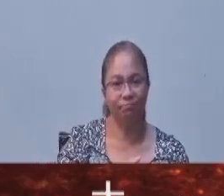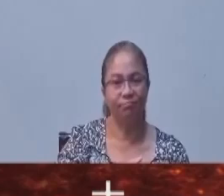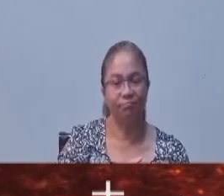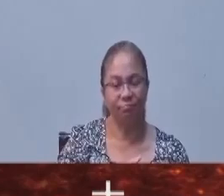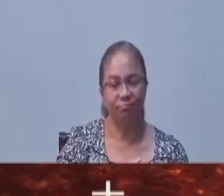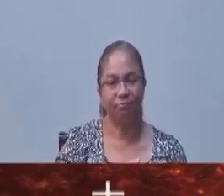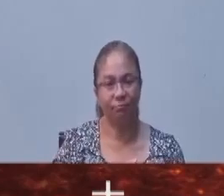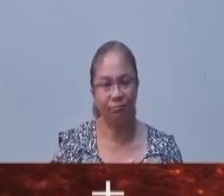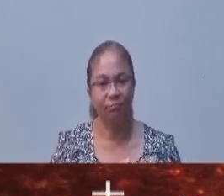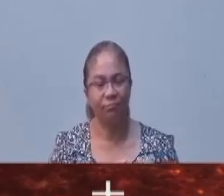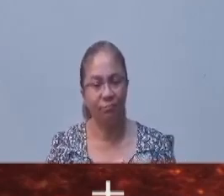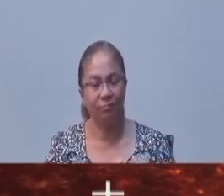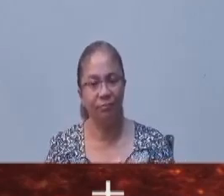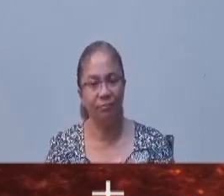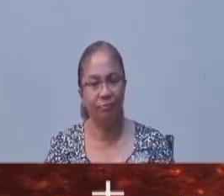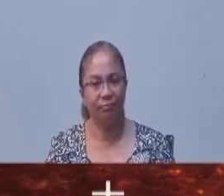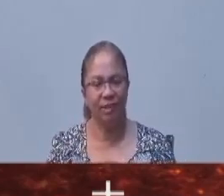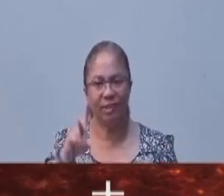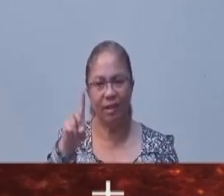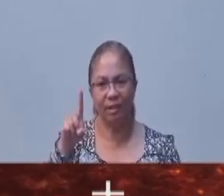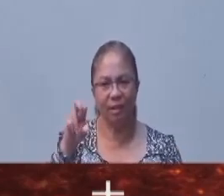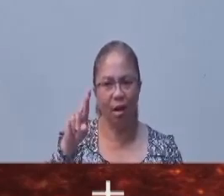real parody here.